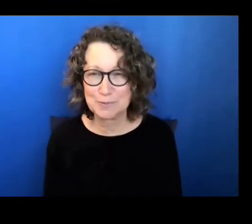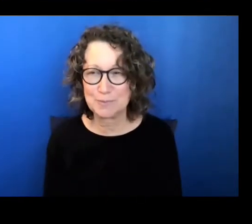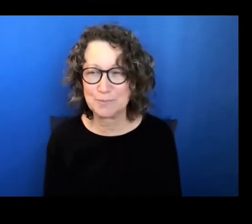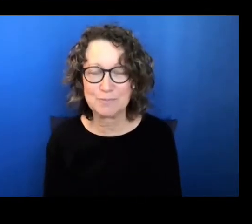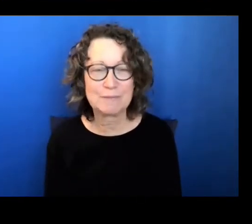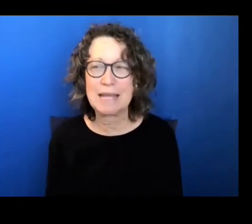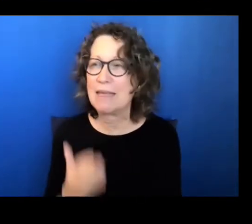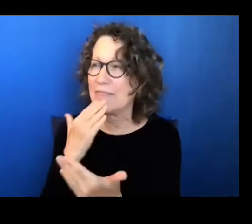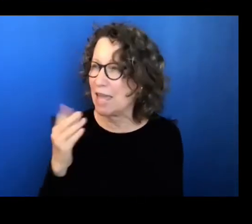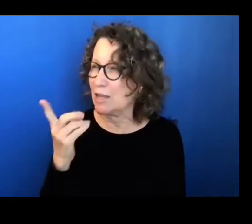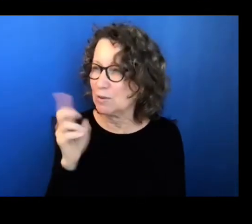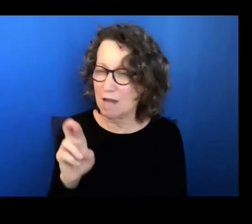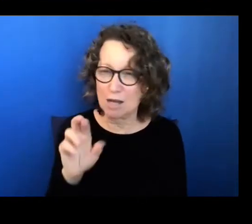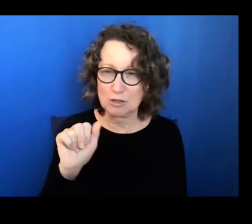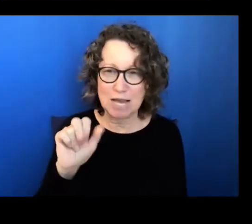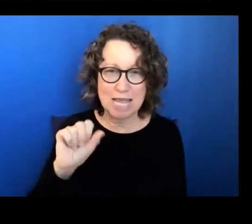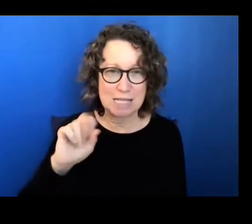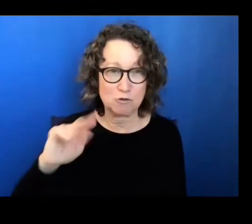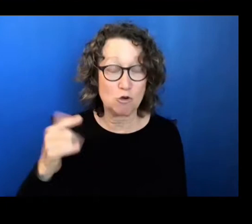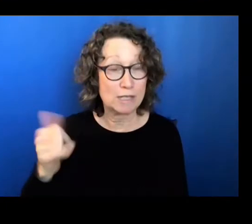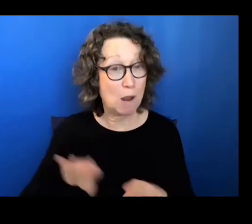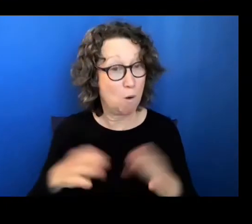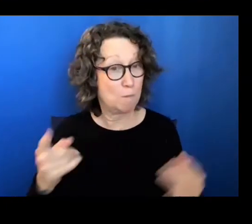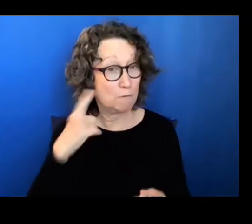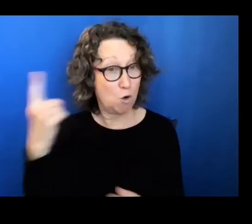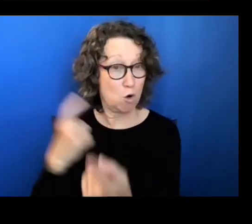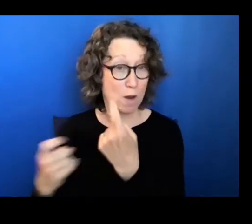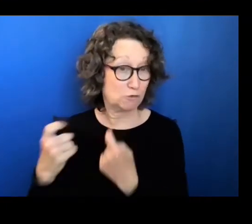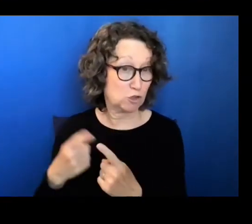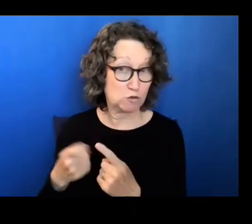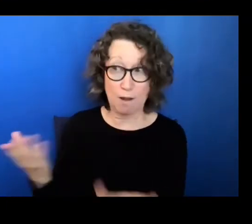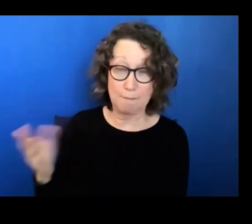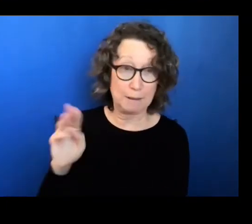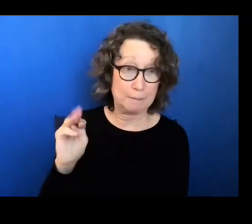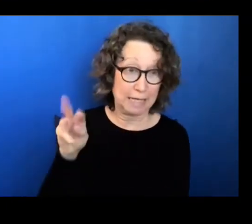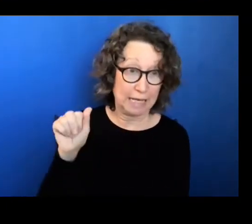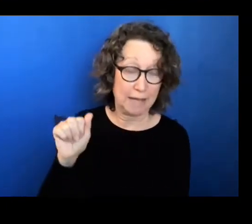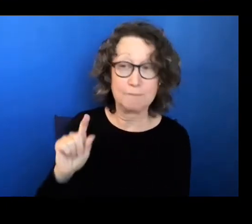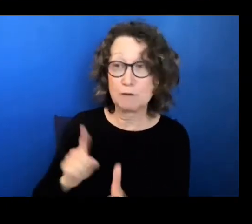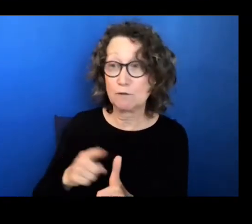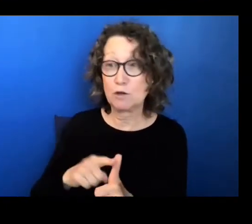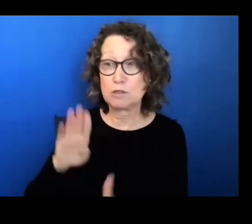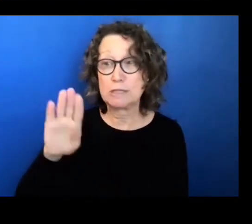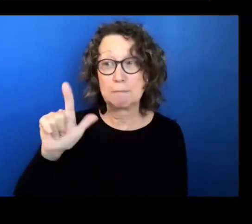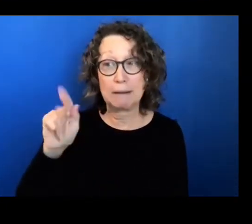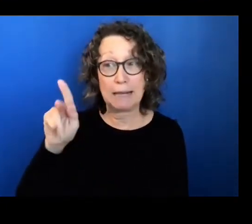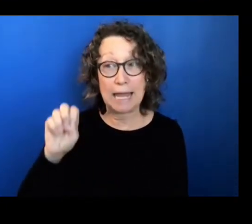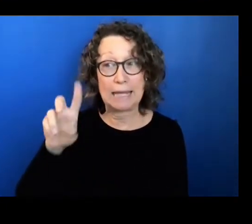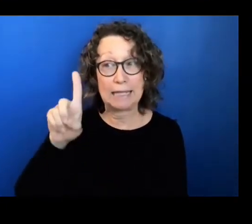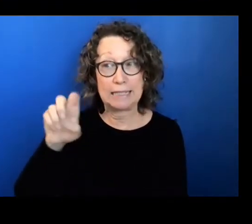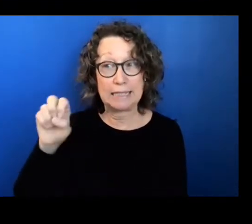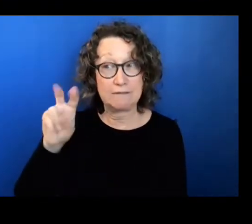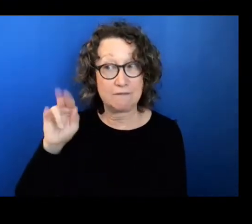Thank you, Dr. Ansorg. And now we'll go to questions from the media. First up, we have Blake Devine with